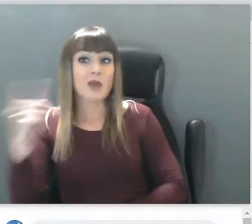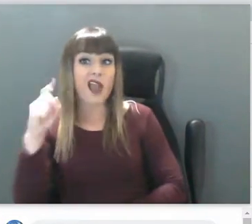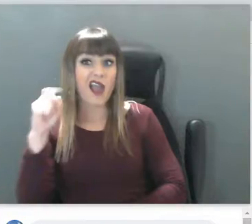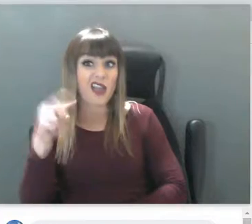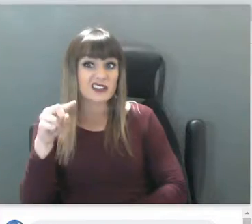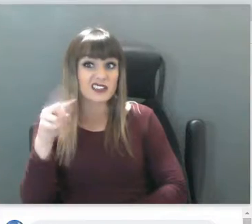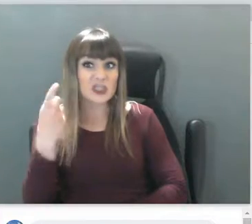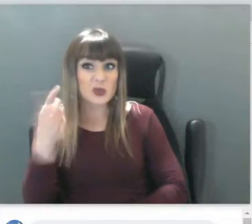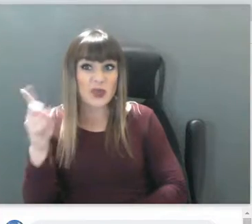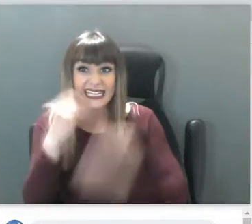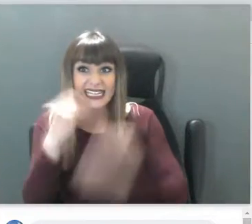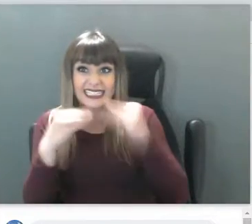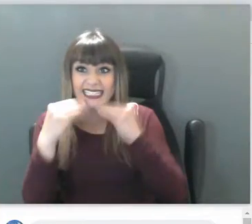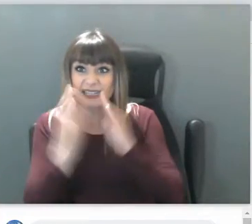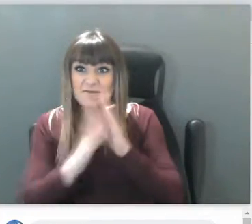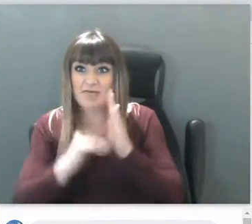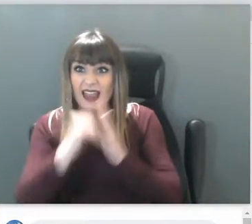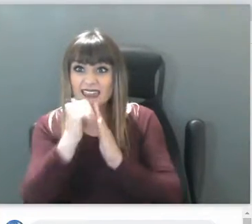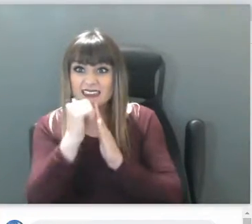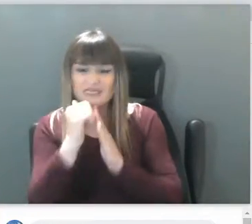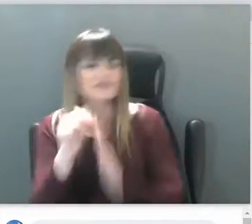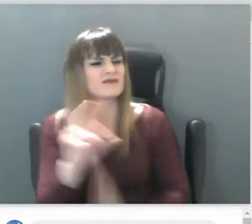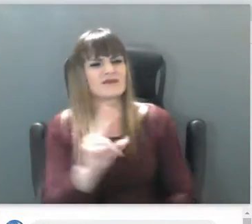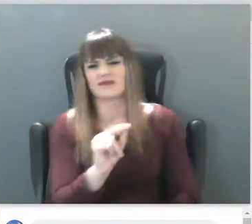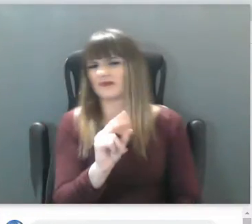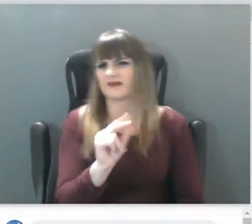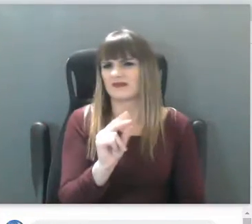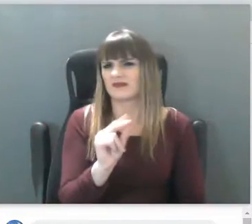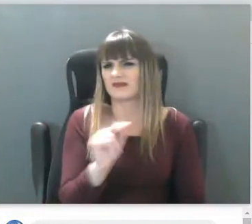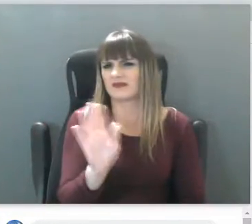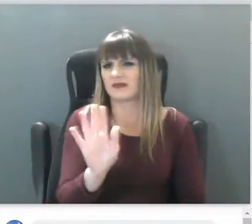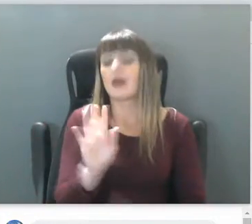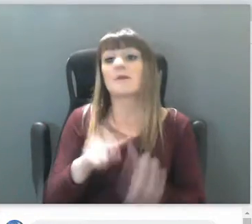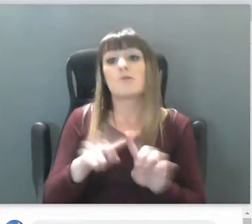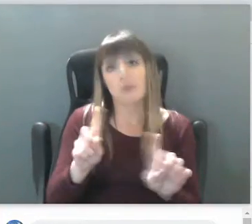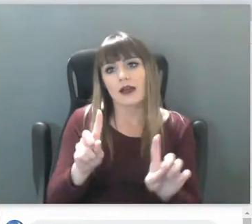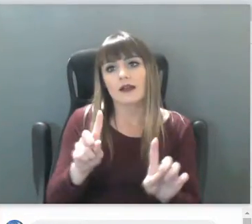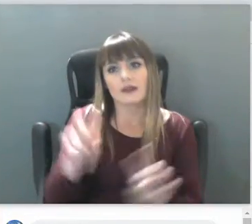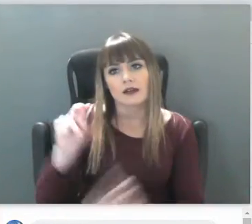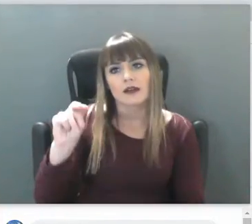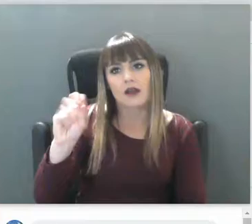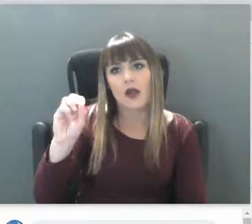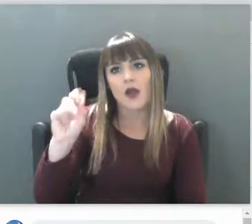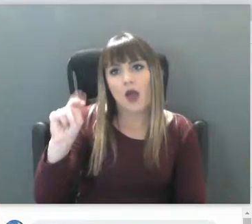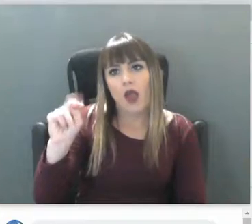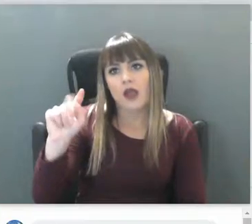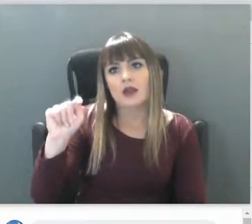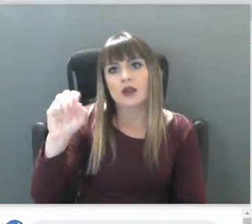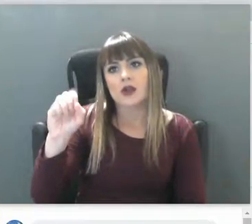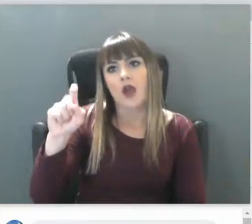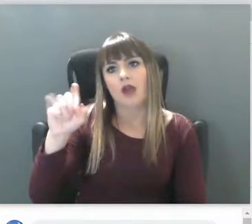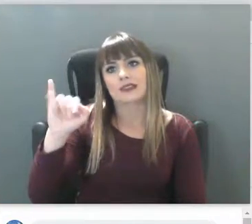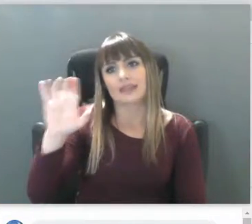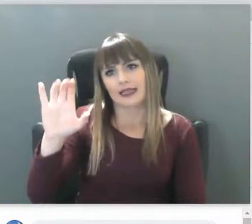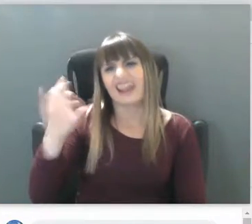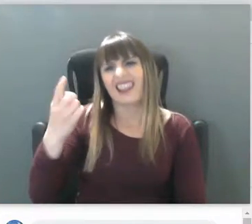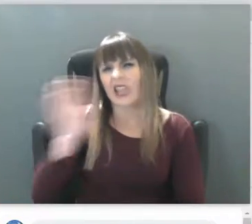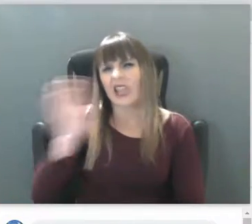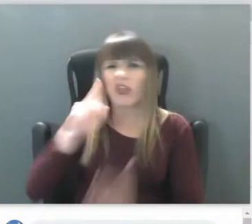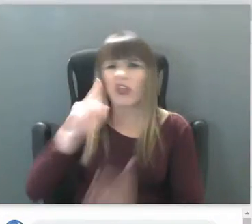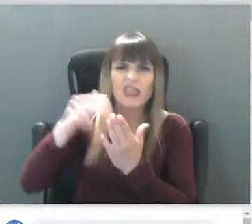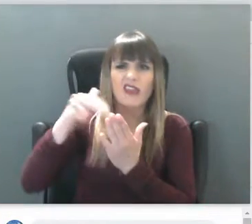paint, but it is non-toxic. So if they do happen to get any on them, and they will also groom it off, but they don't eat it,